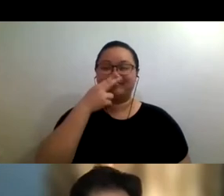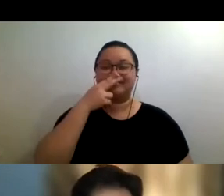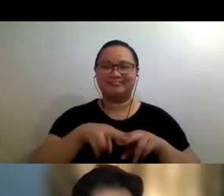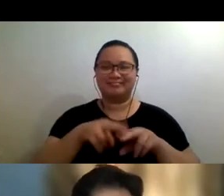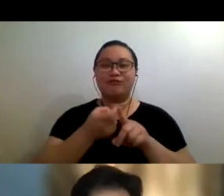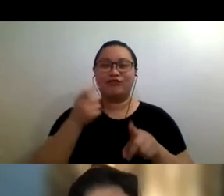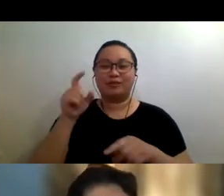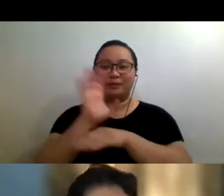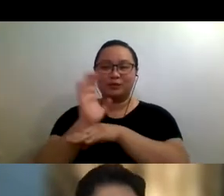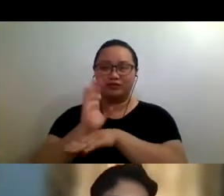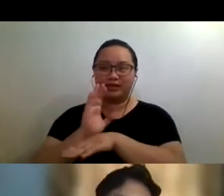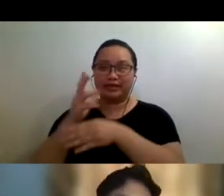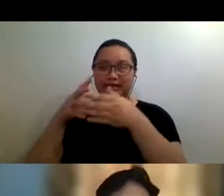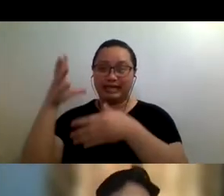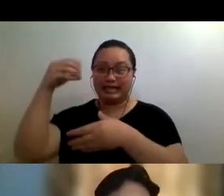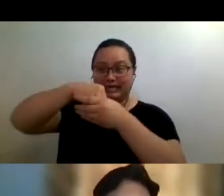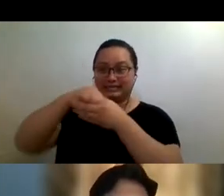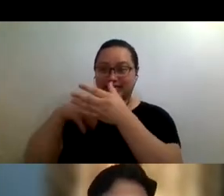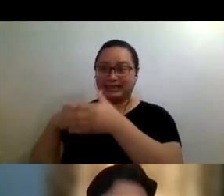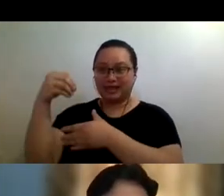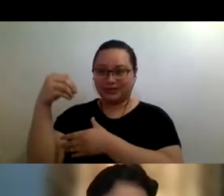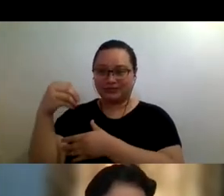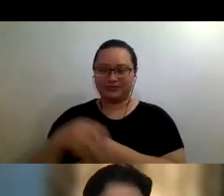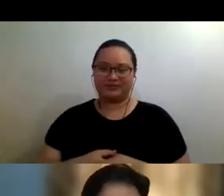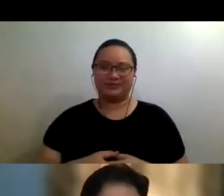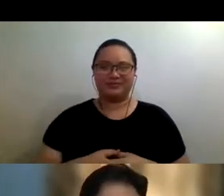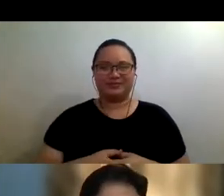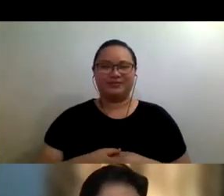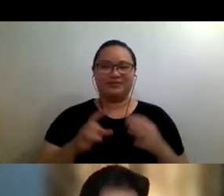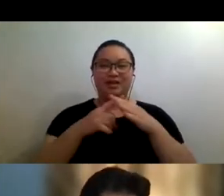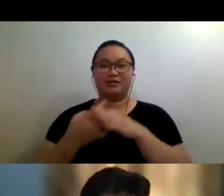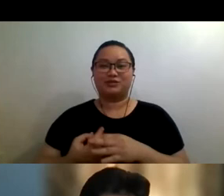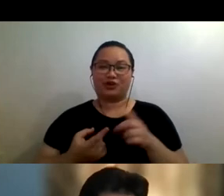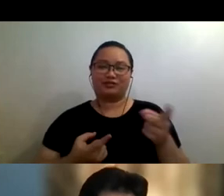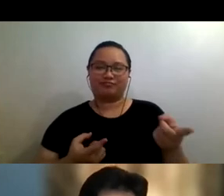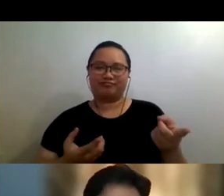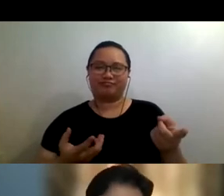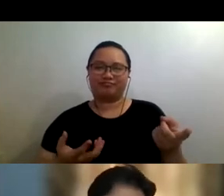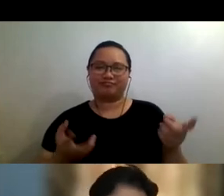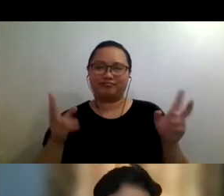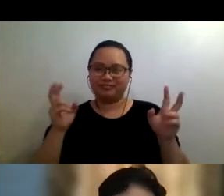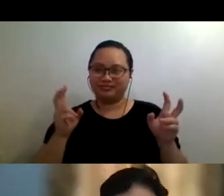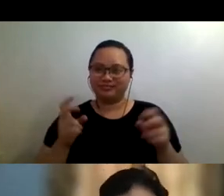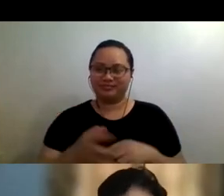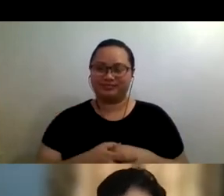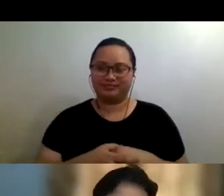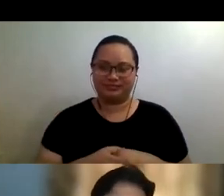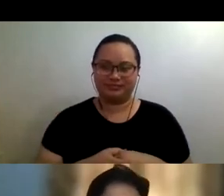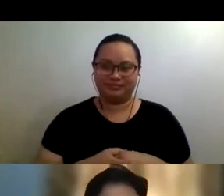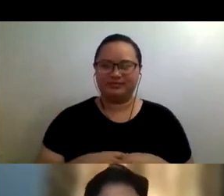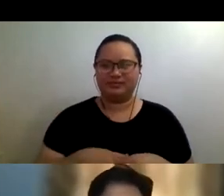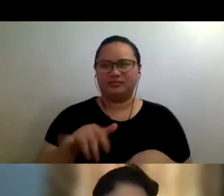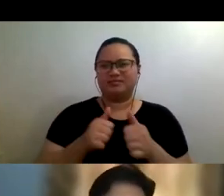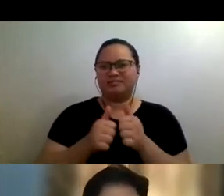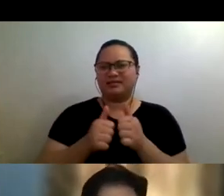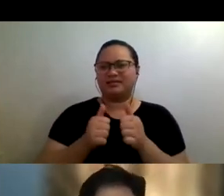the movie Inside Out. So I want to open my sharing today with this. No? So this concept of empathy, of pakikiramay, reminds